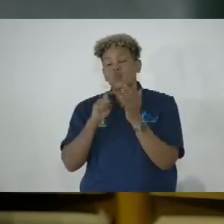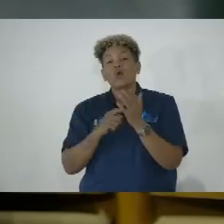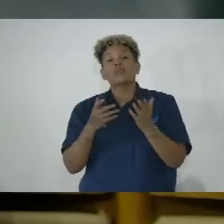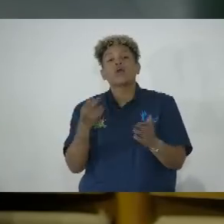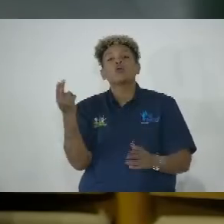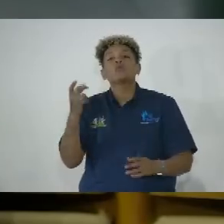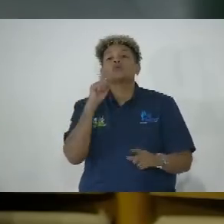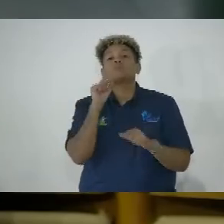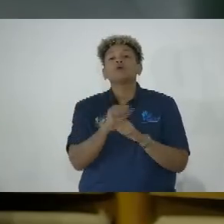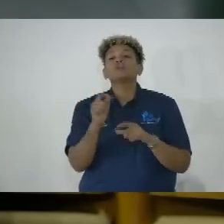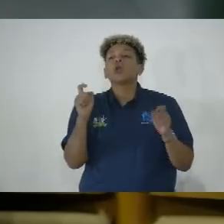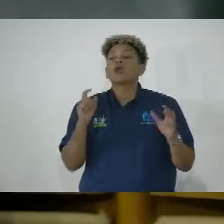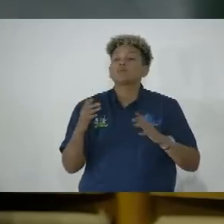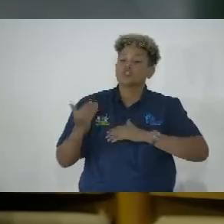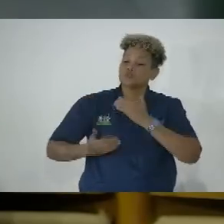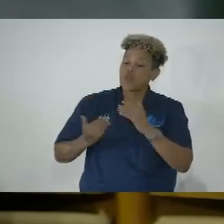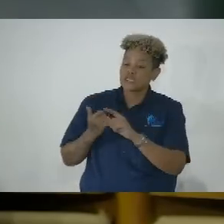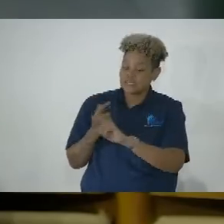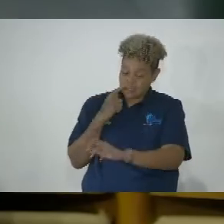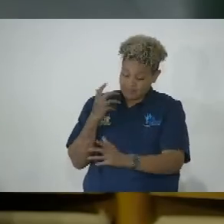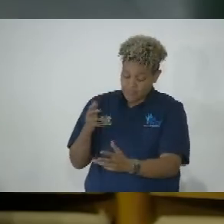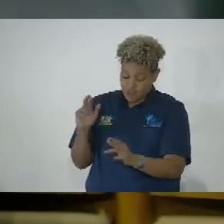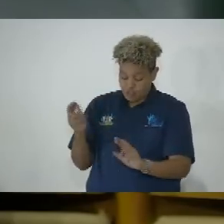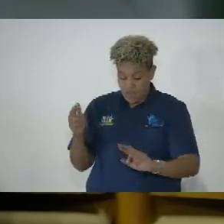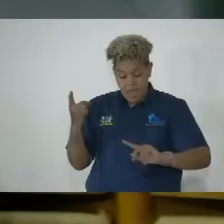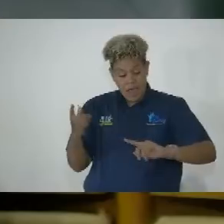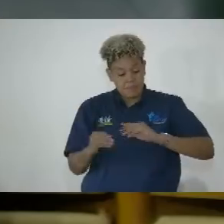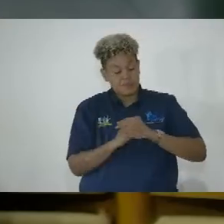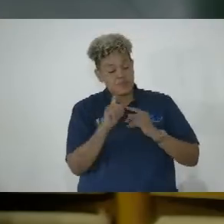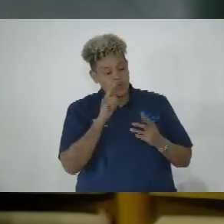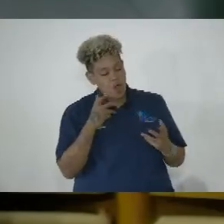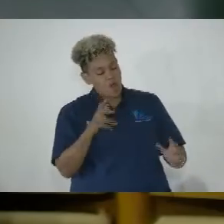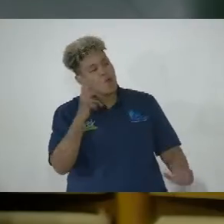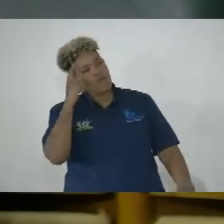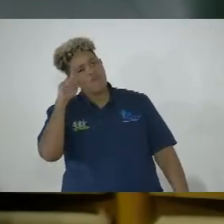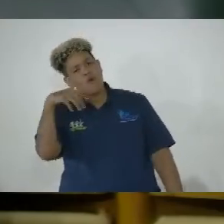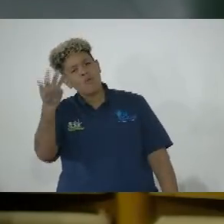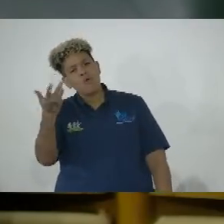the administrative processes are put in place to allow for